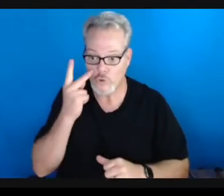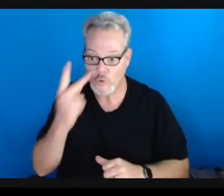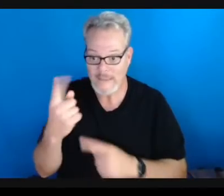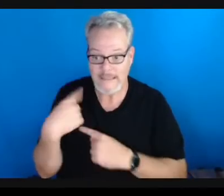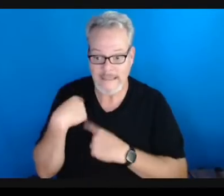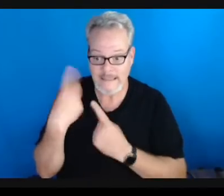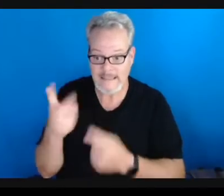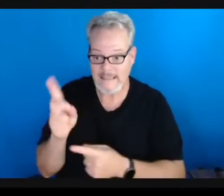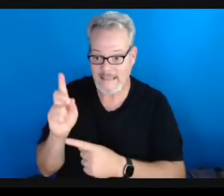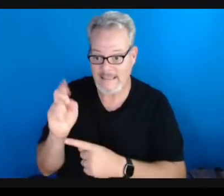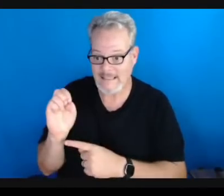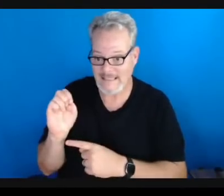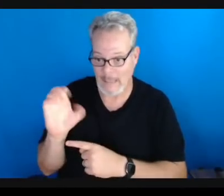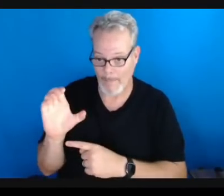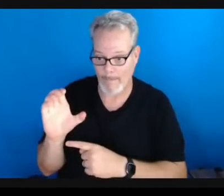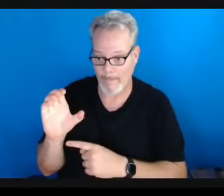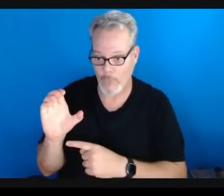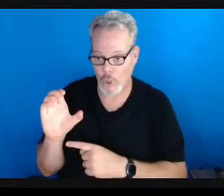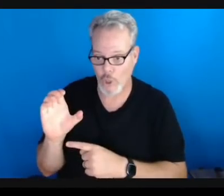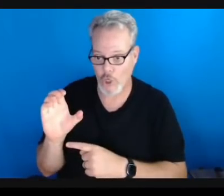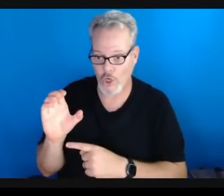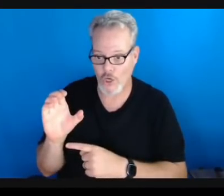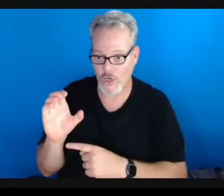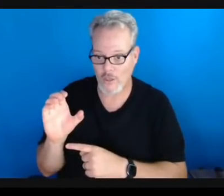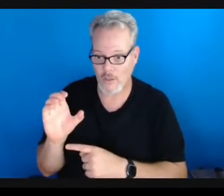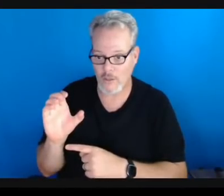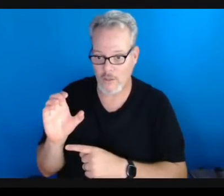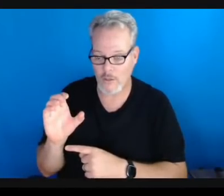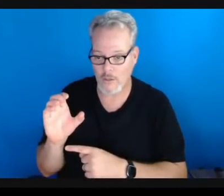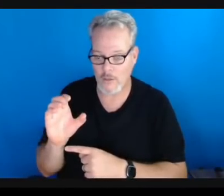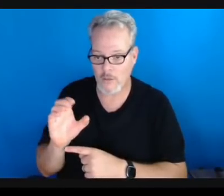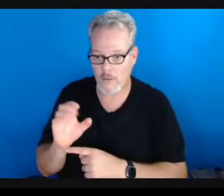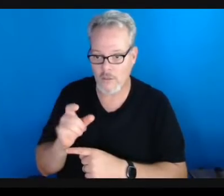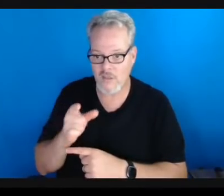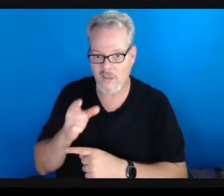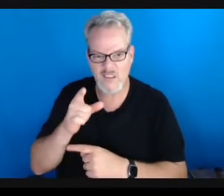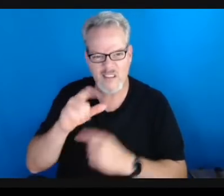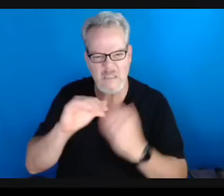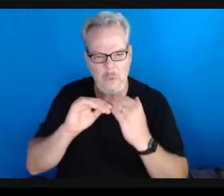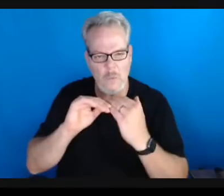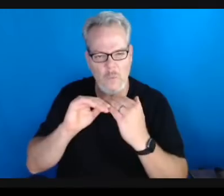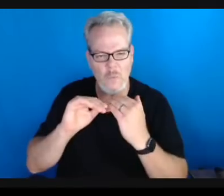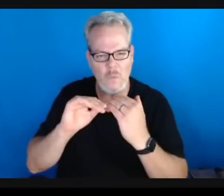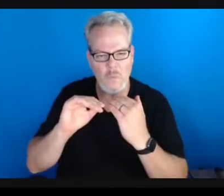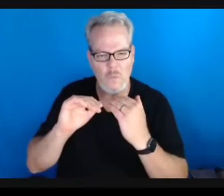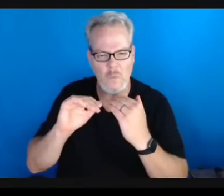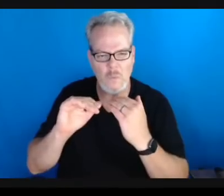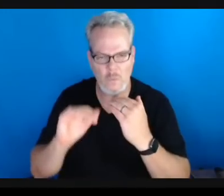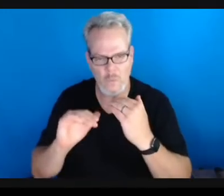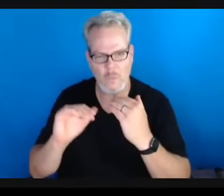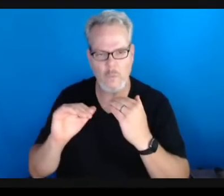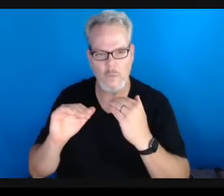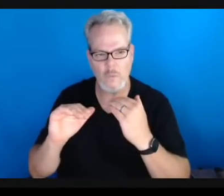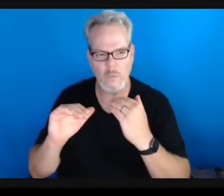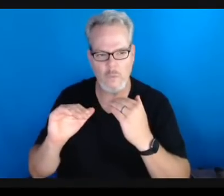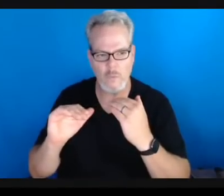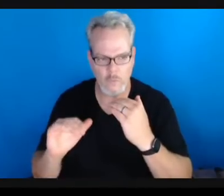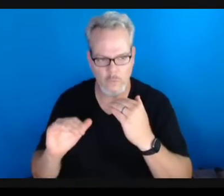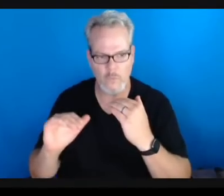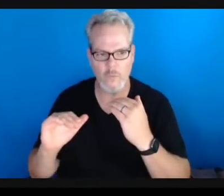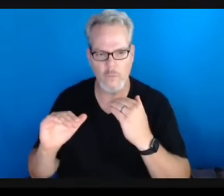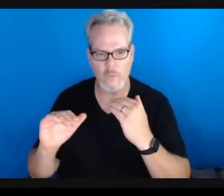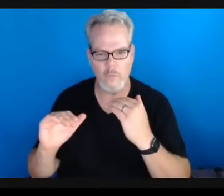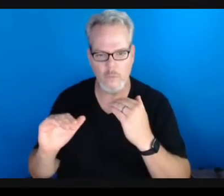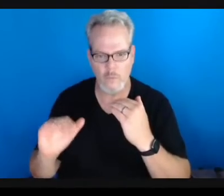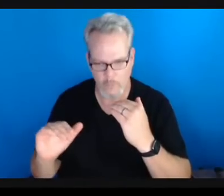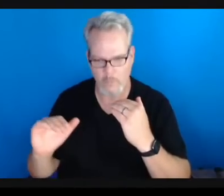December has actually been pretty stable, but if anything has been dropping down in elevation, maybe a little dip